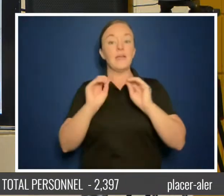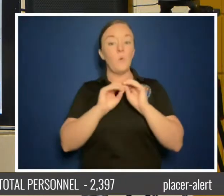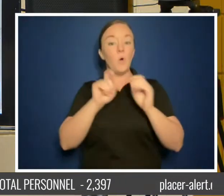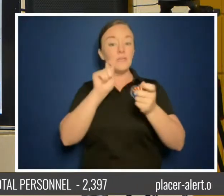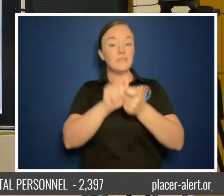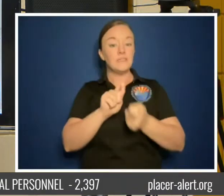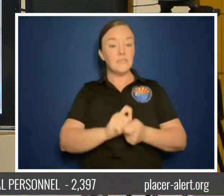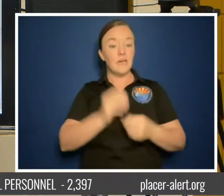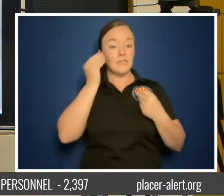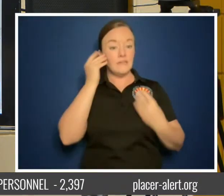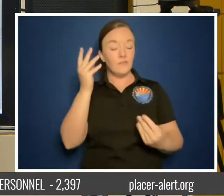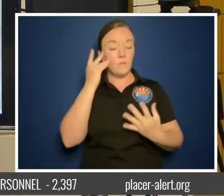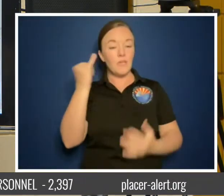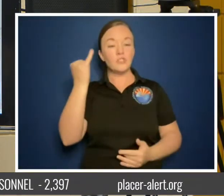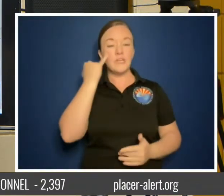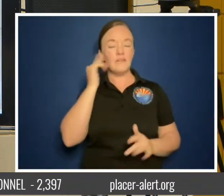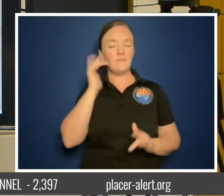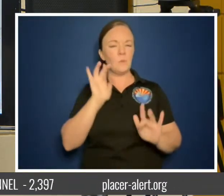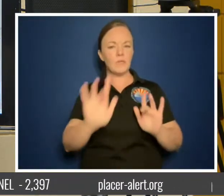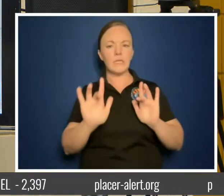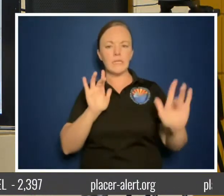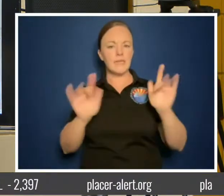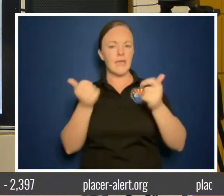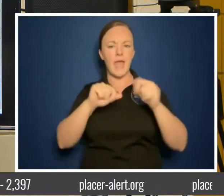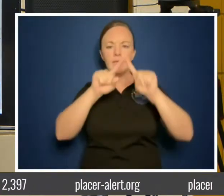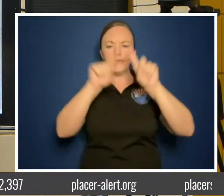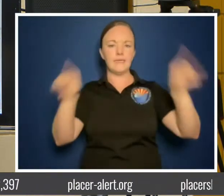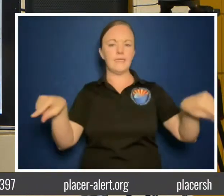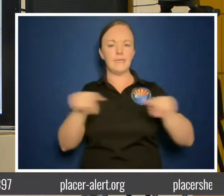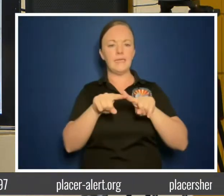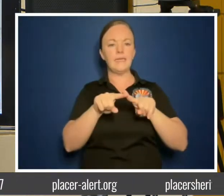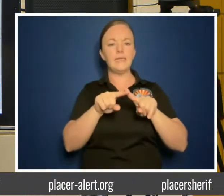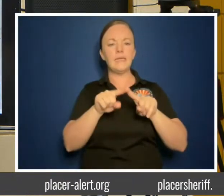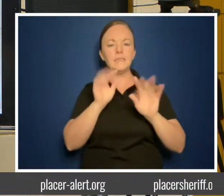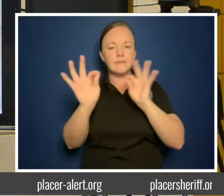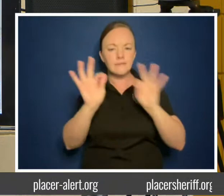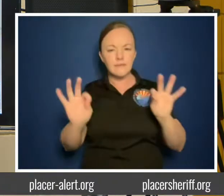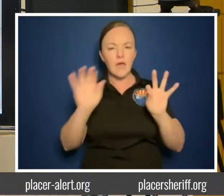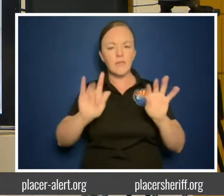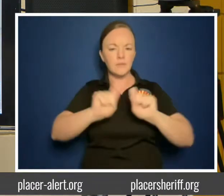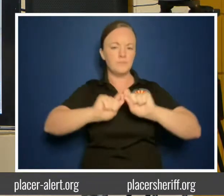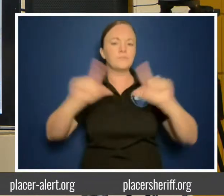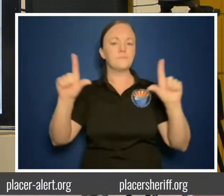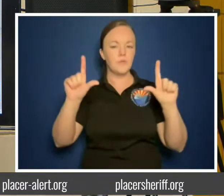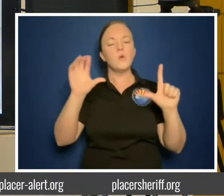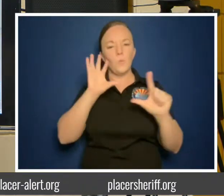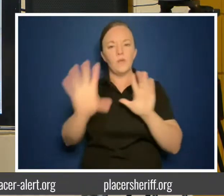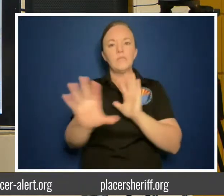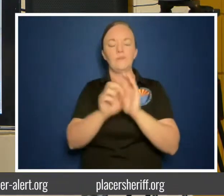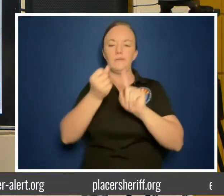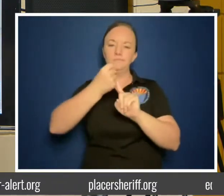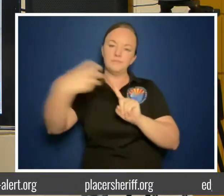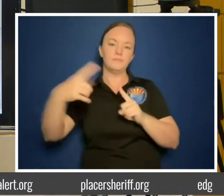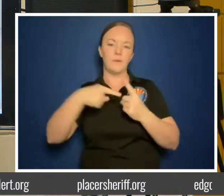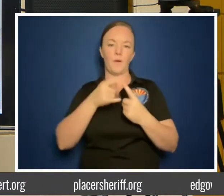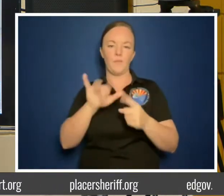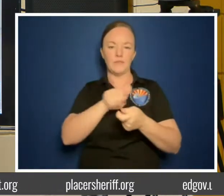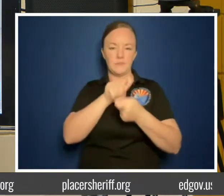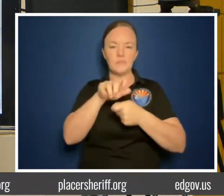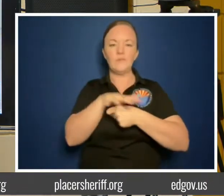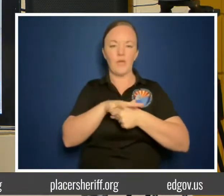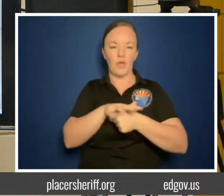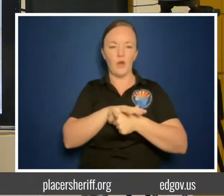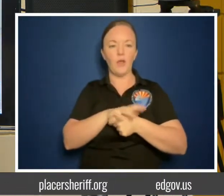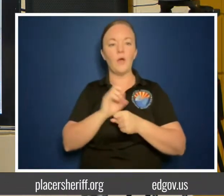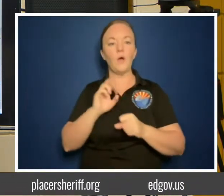these sites and looking at the pattern that's likely to happen there. And then you can also click here